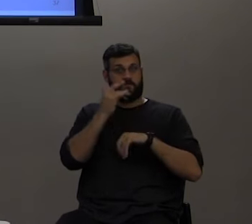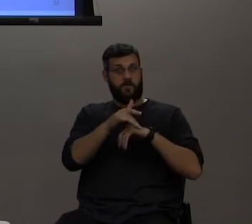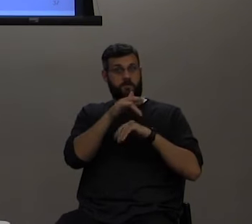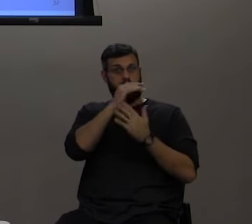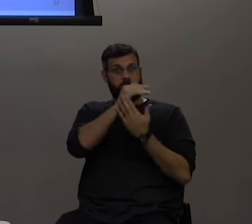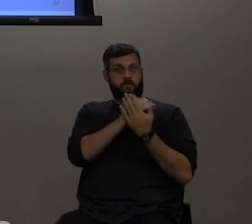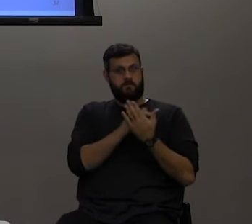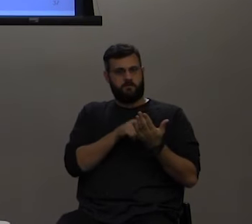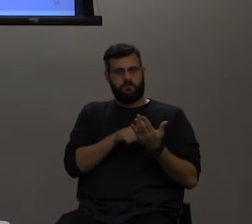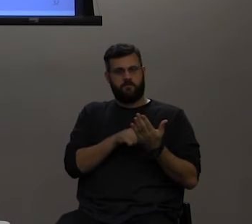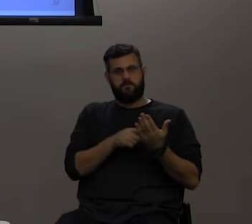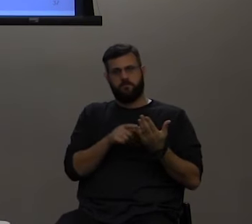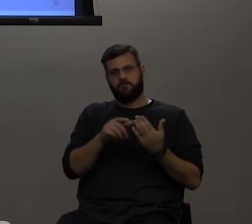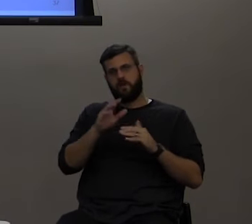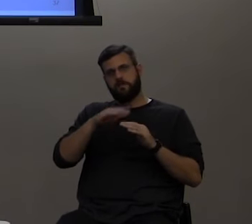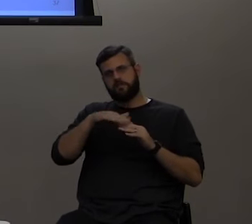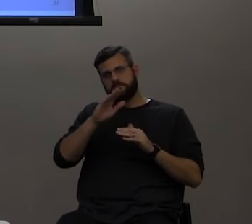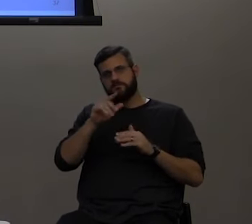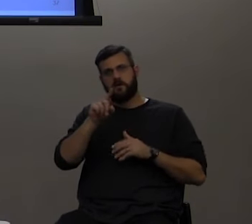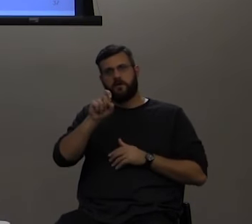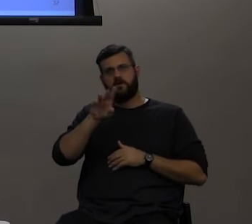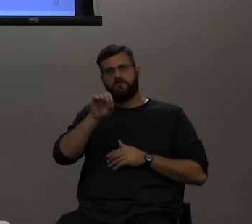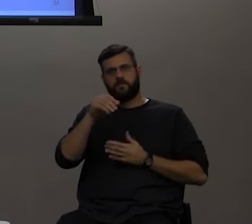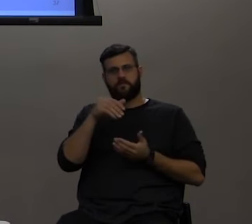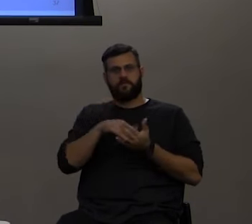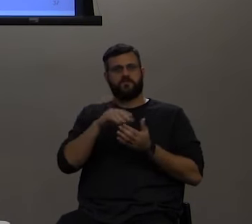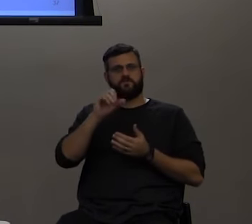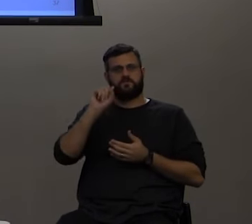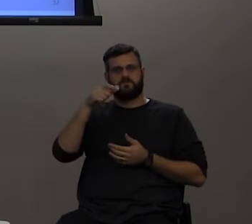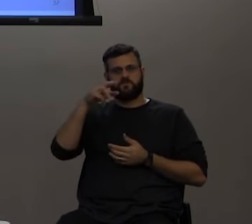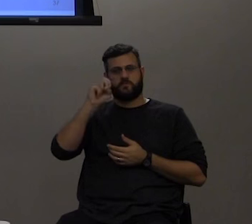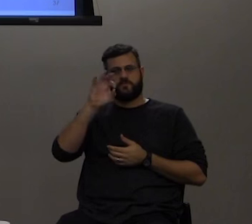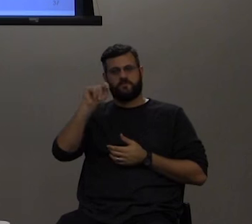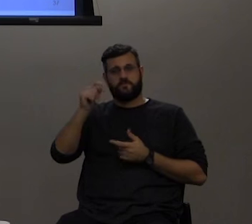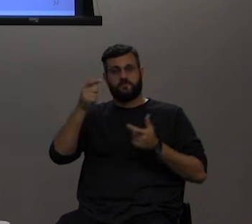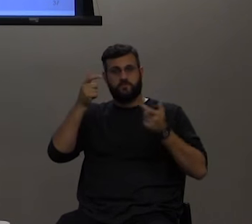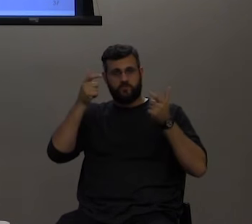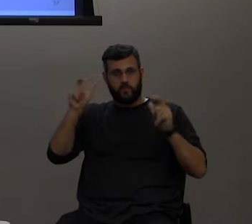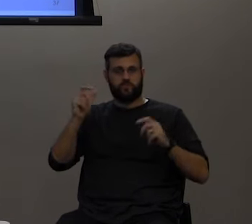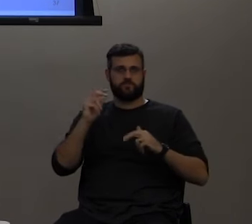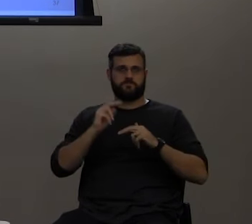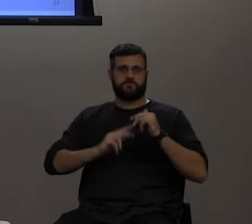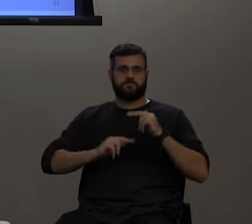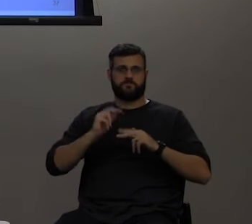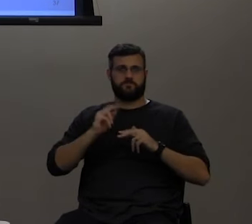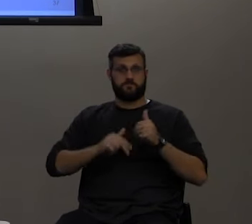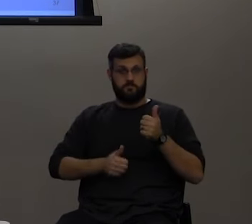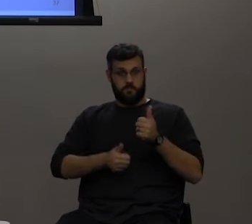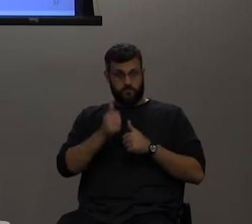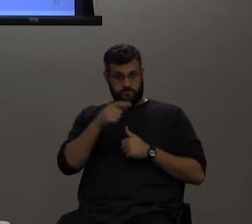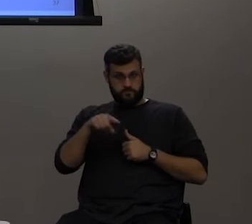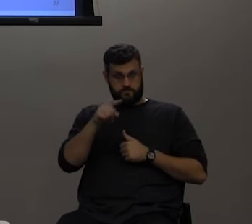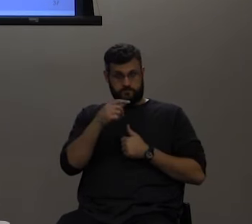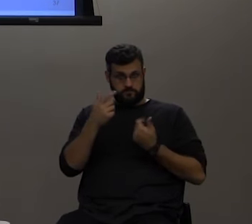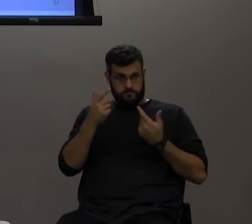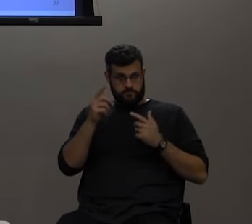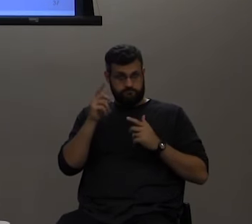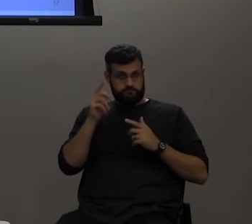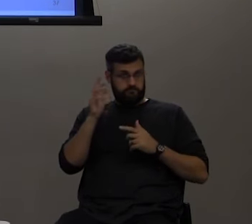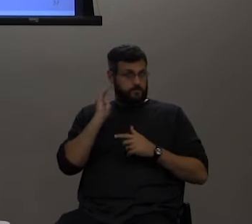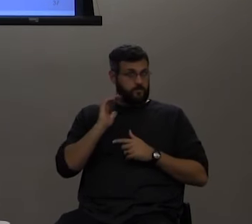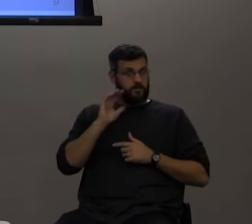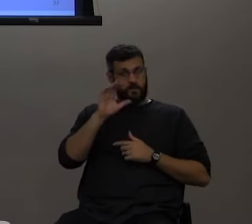are at least 140,000 square feet. They're large buildings. primarily with tenants that have